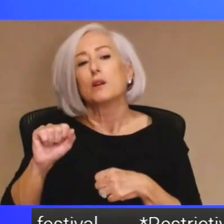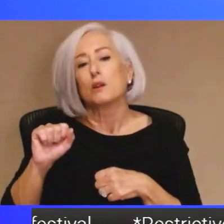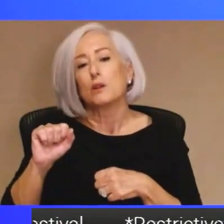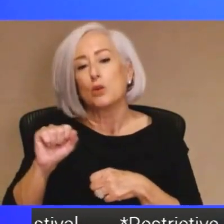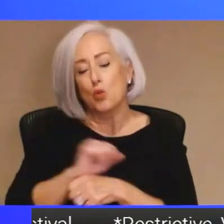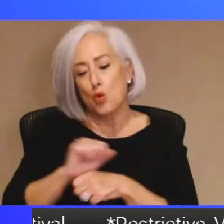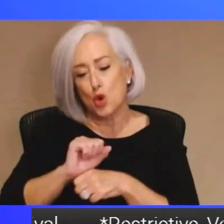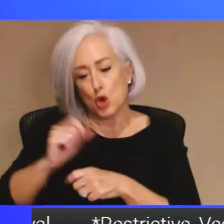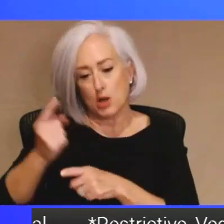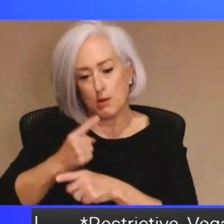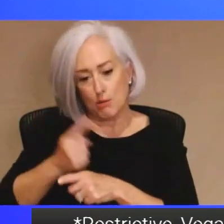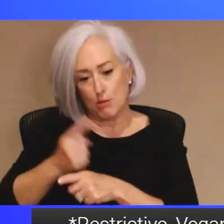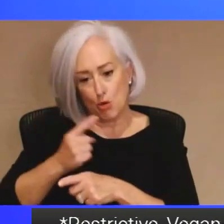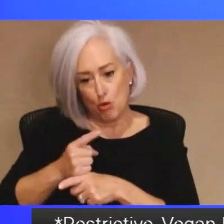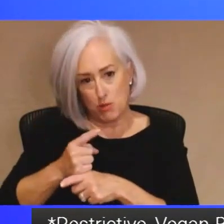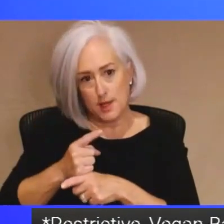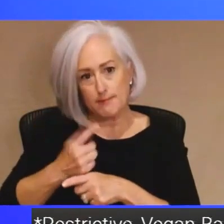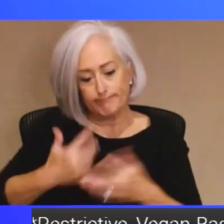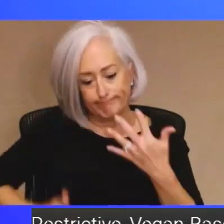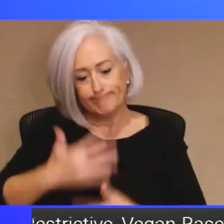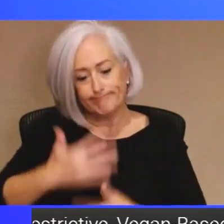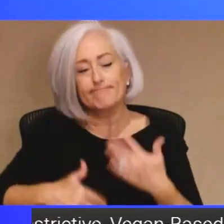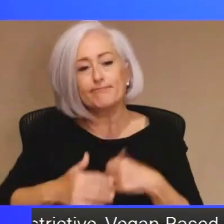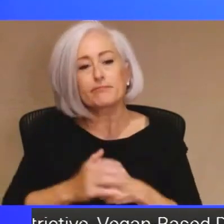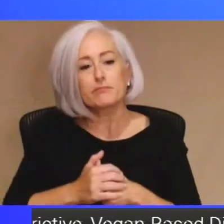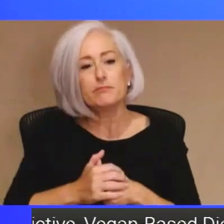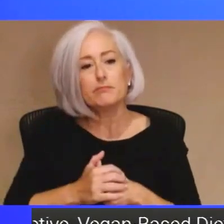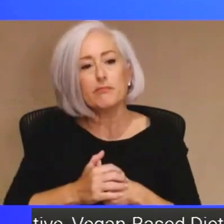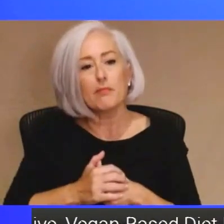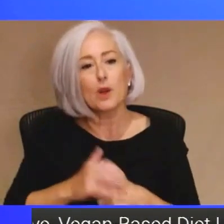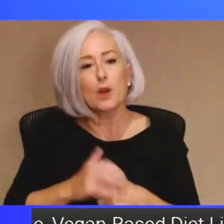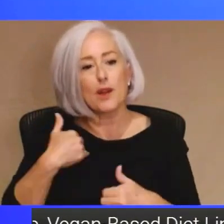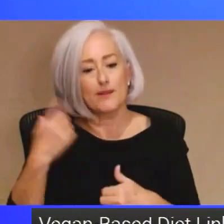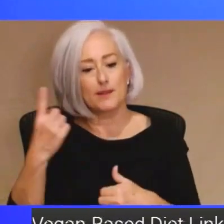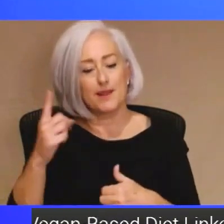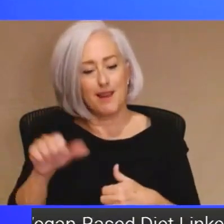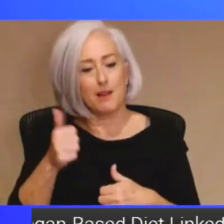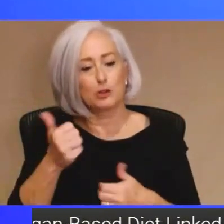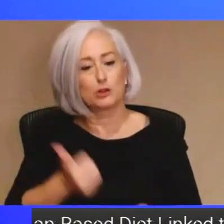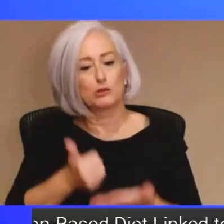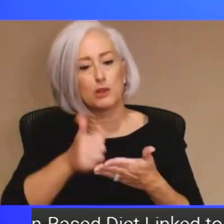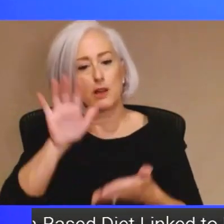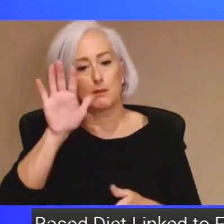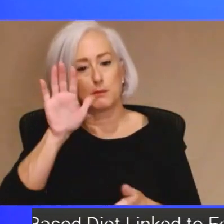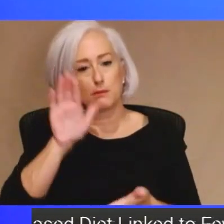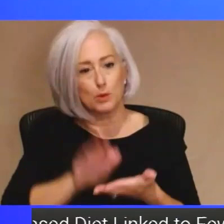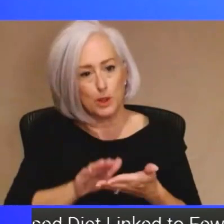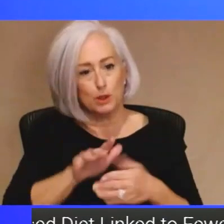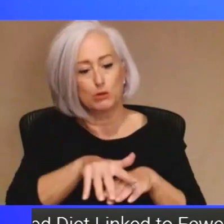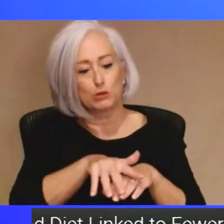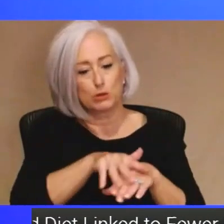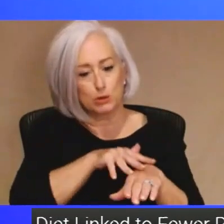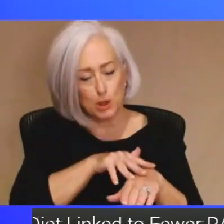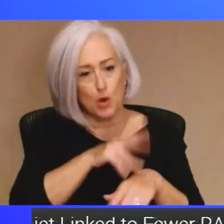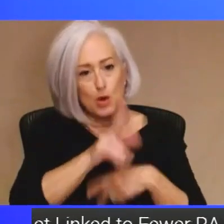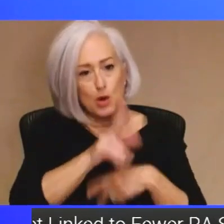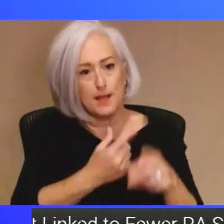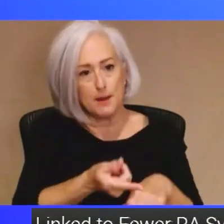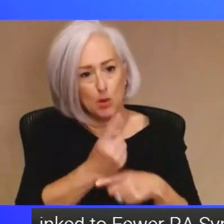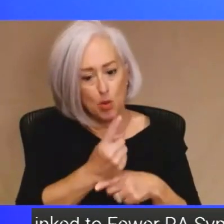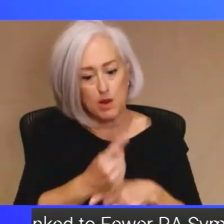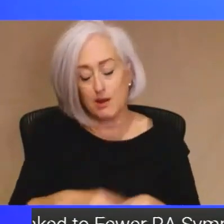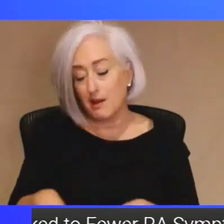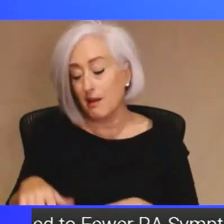slow the development of type 1. We also have a company in California that has produced stem cells that act